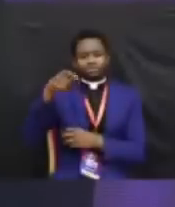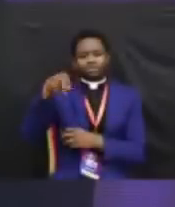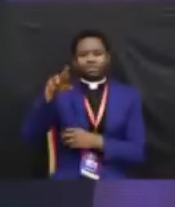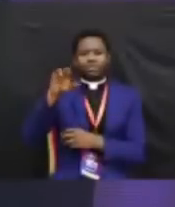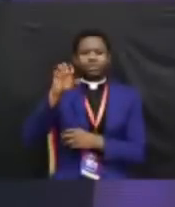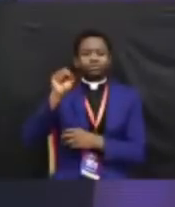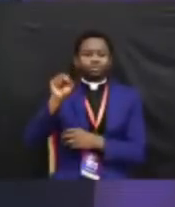Oxbistan.